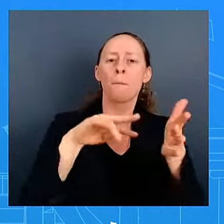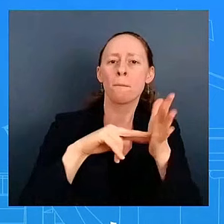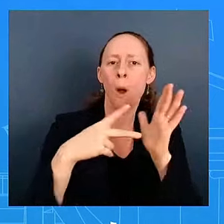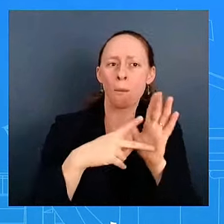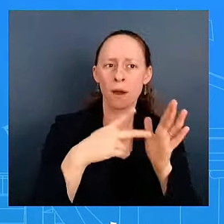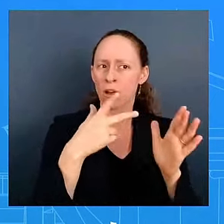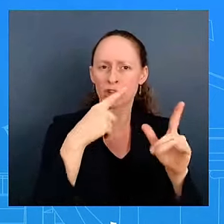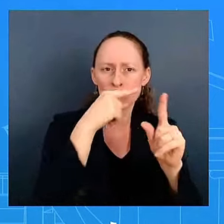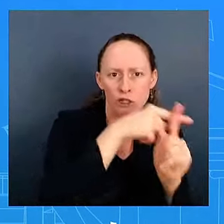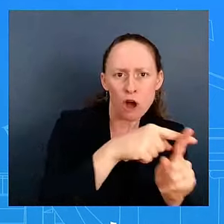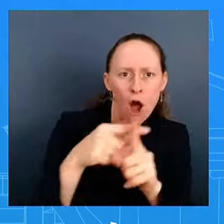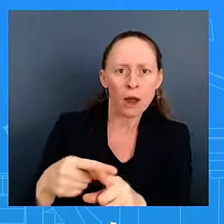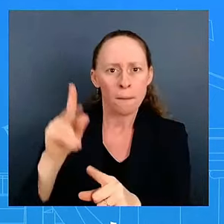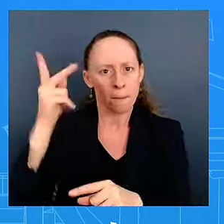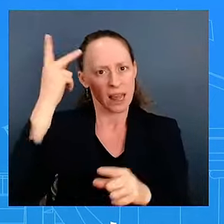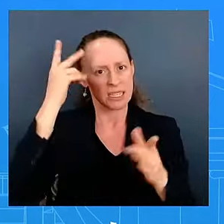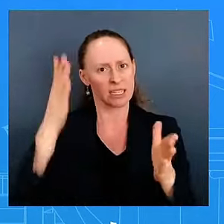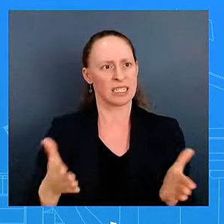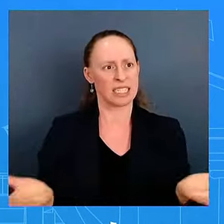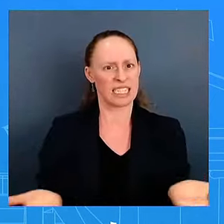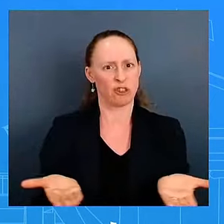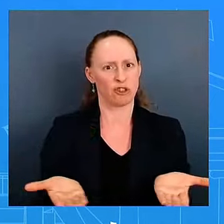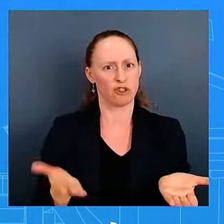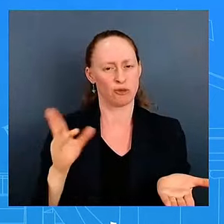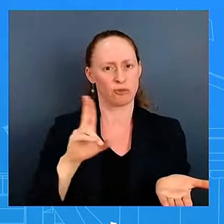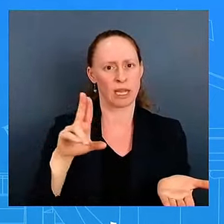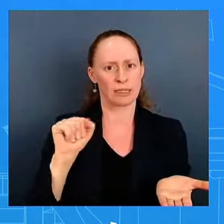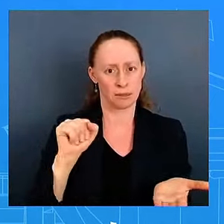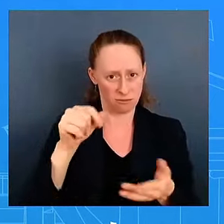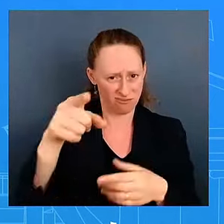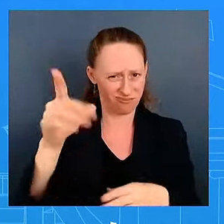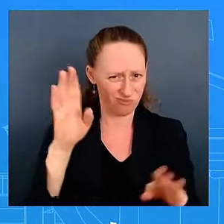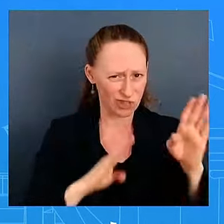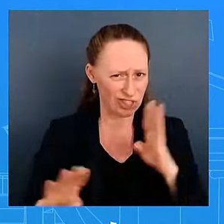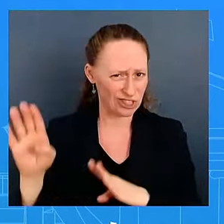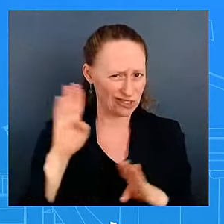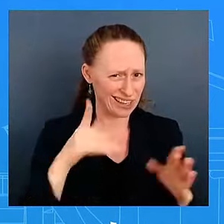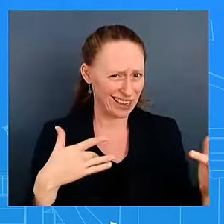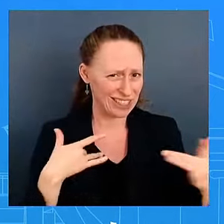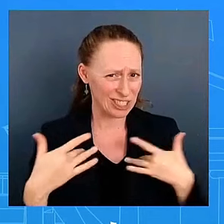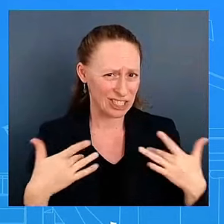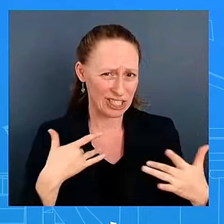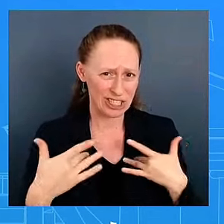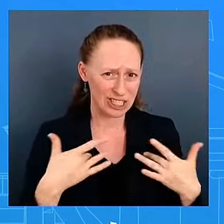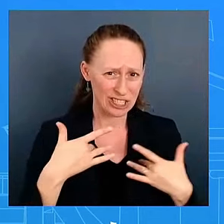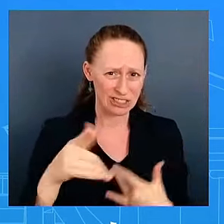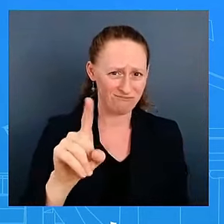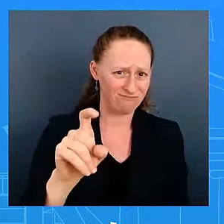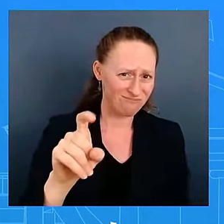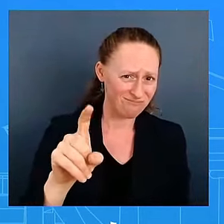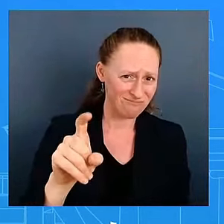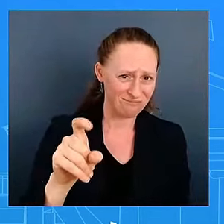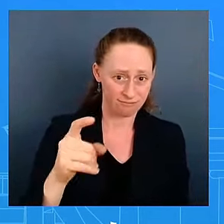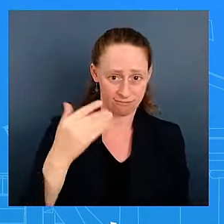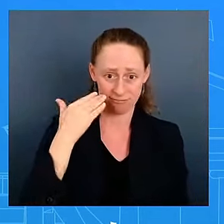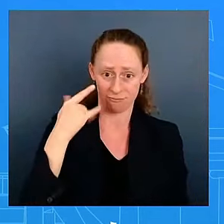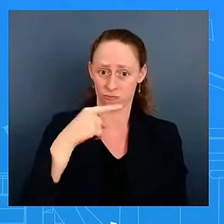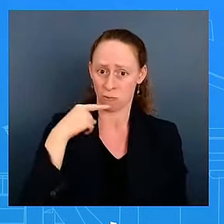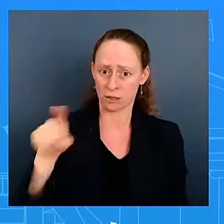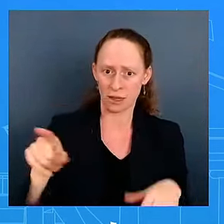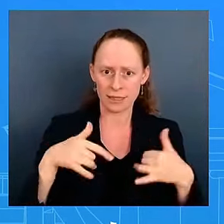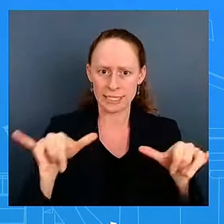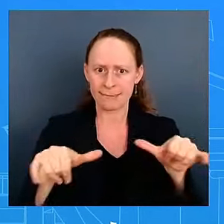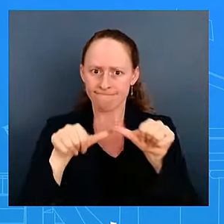Do you have any concerns right now that this is the leading edge of any part of a Russian effort to interfere in the election? Has